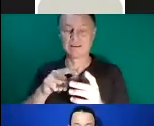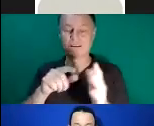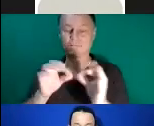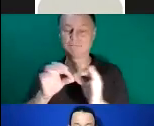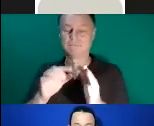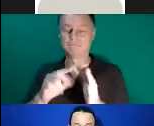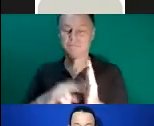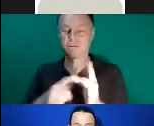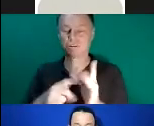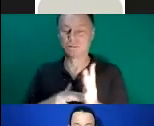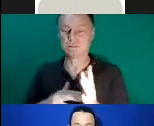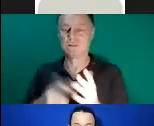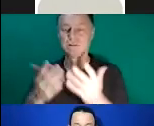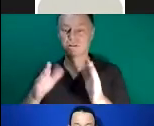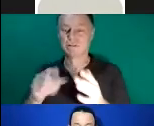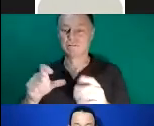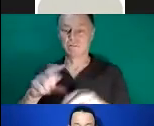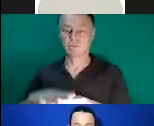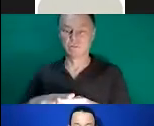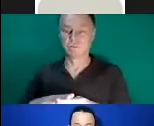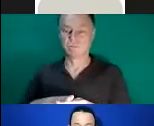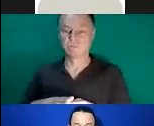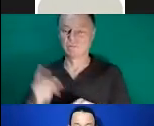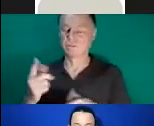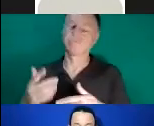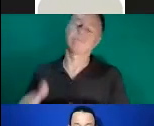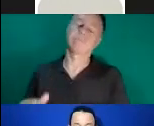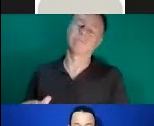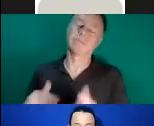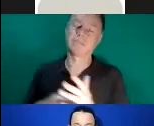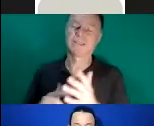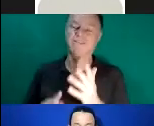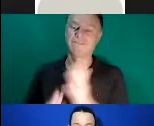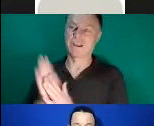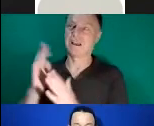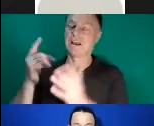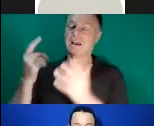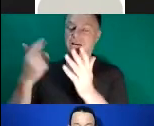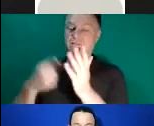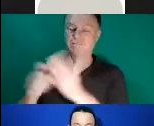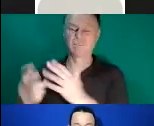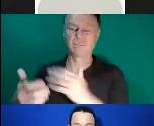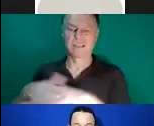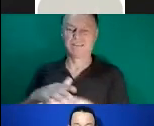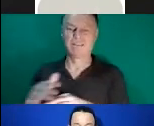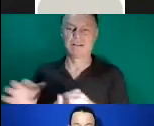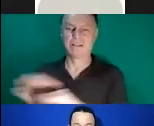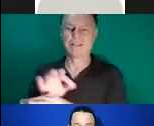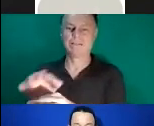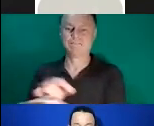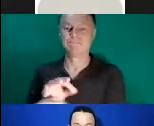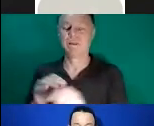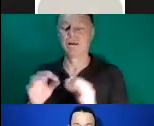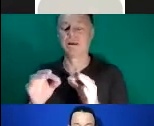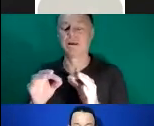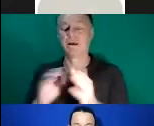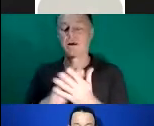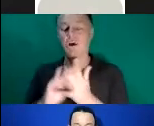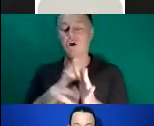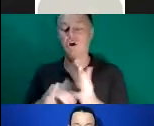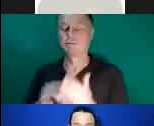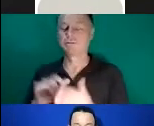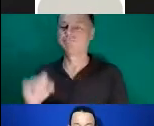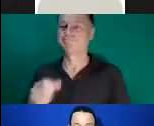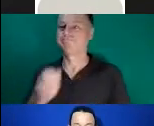chloroform, and the fire was just a cover. Holmes confessed to the murder of Peitzel by chloroform and to the